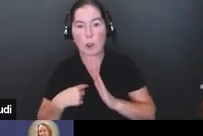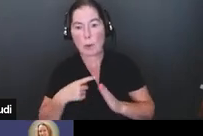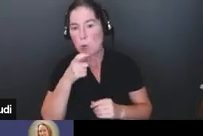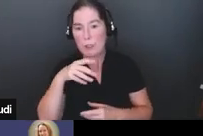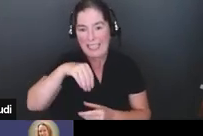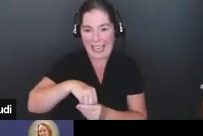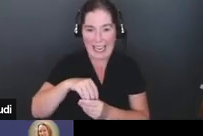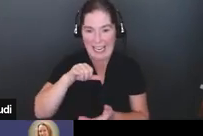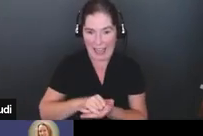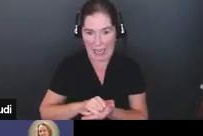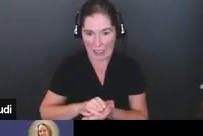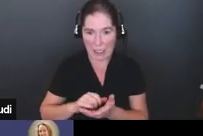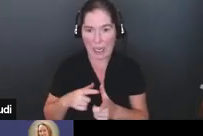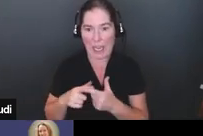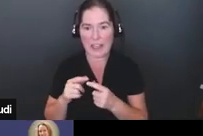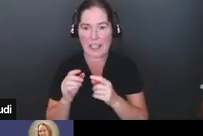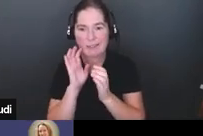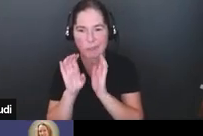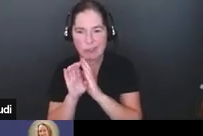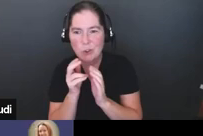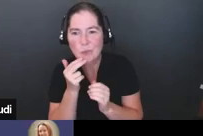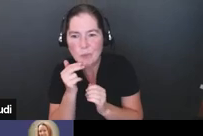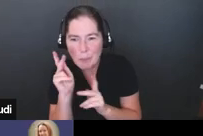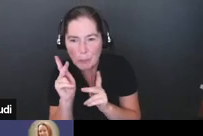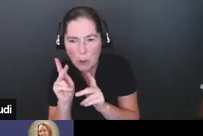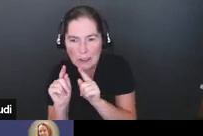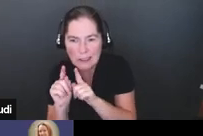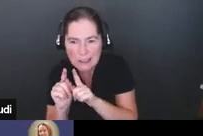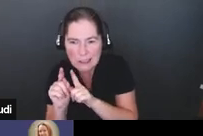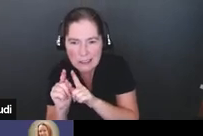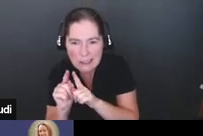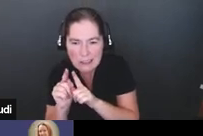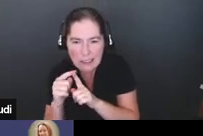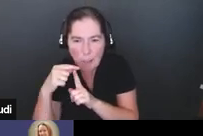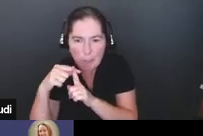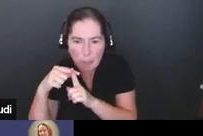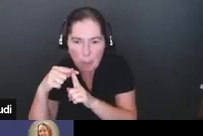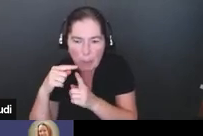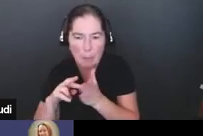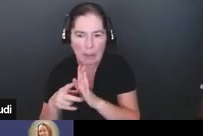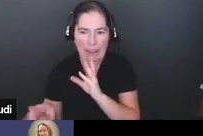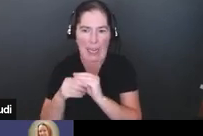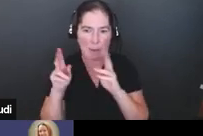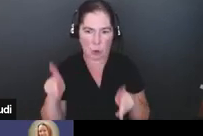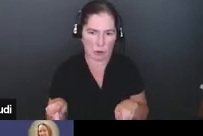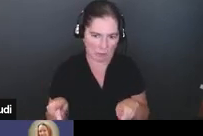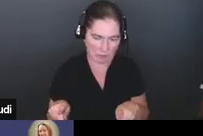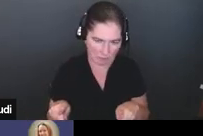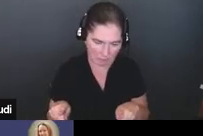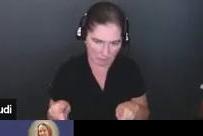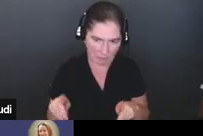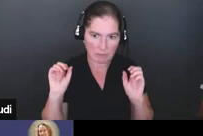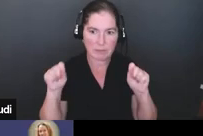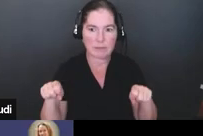And I have a little add button again. Anytime you see 2 little avatars next to each other with a plus,